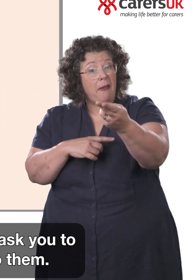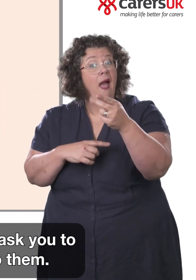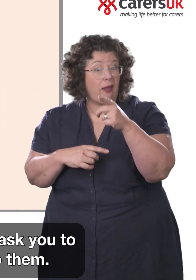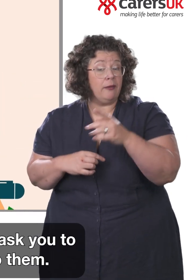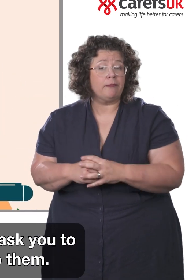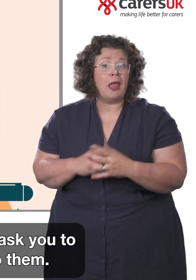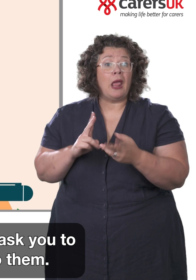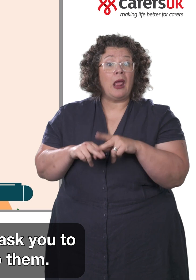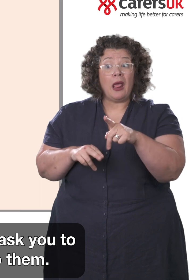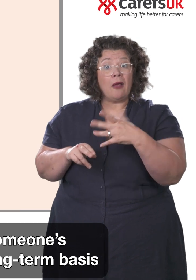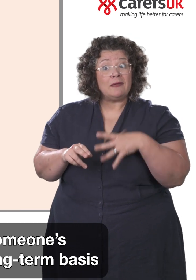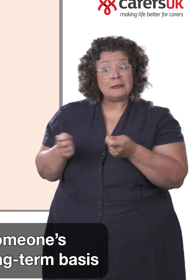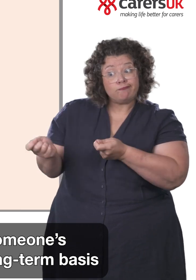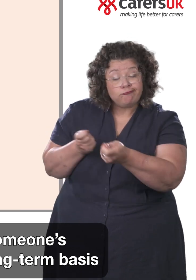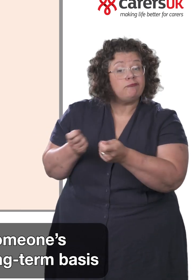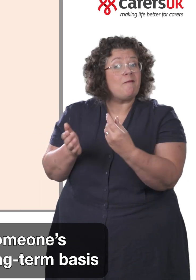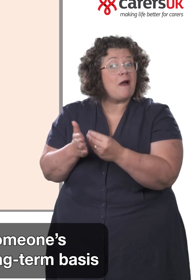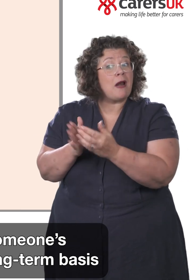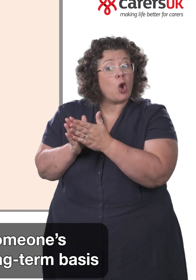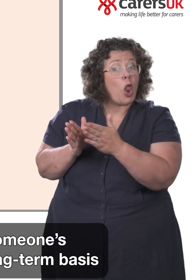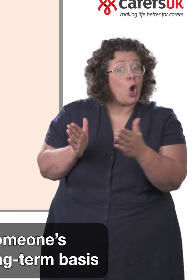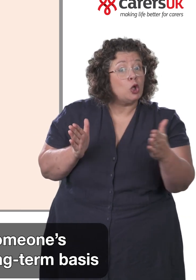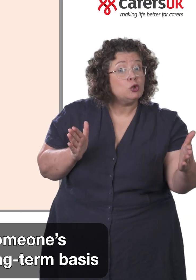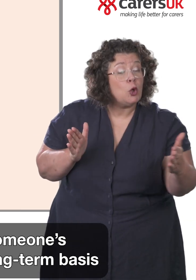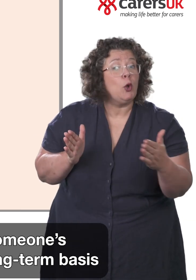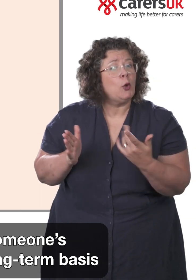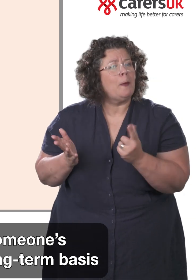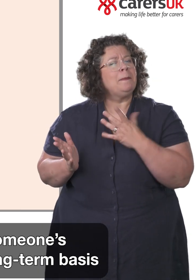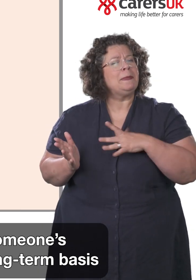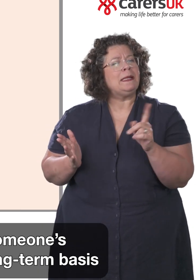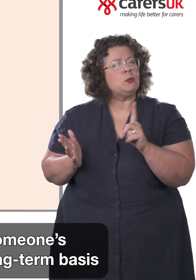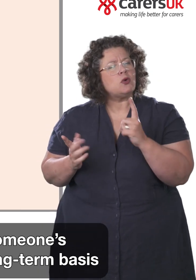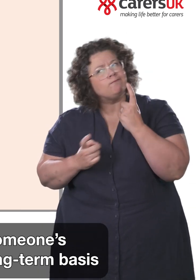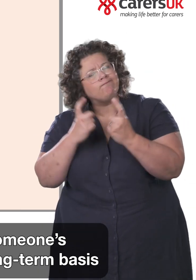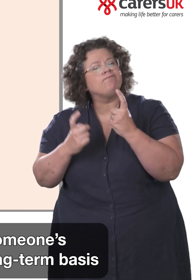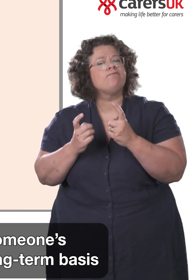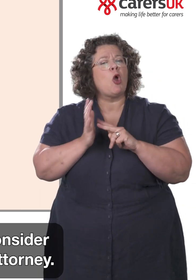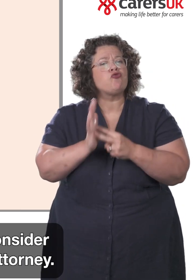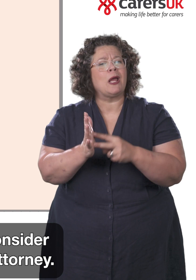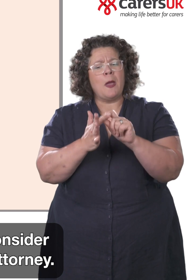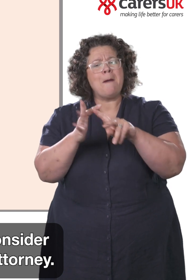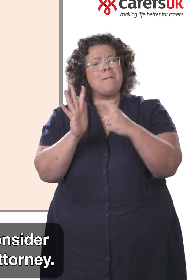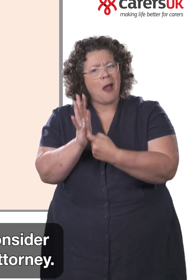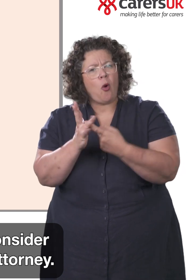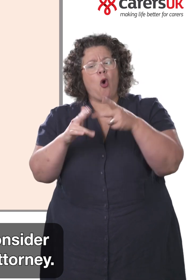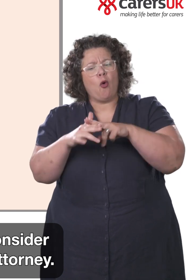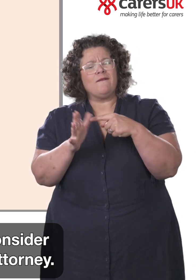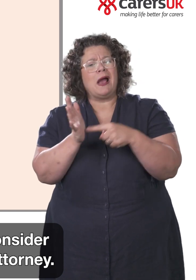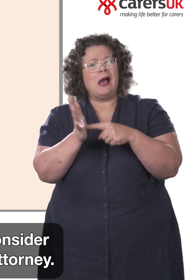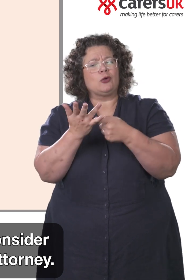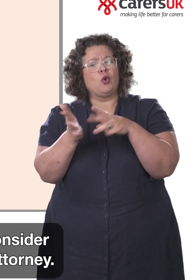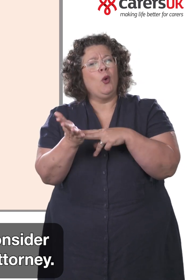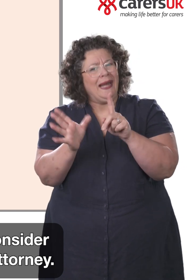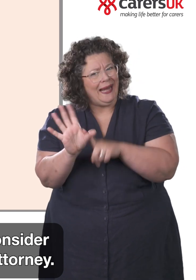and return to them. If you need to manage someone's financial affairs on a more long-term basis, you might decide to consider arranging